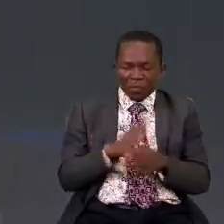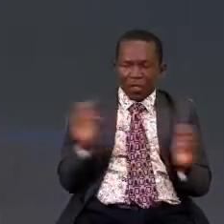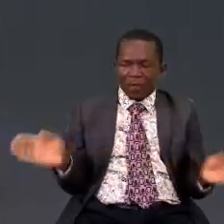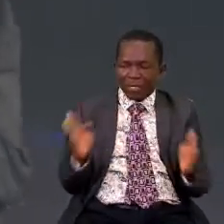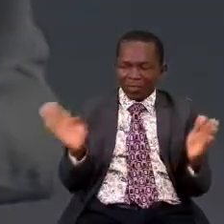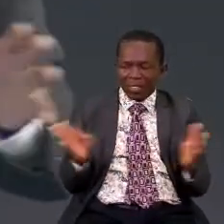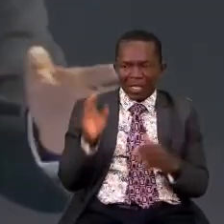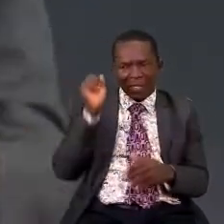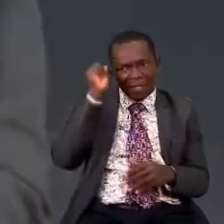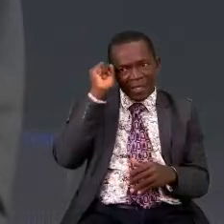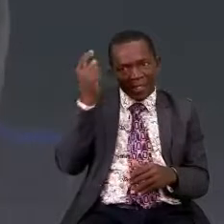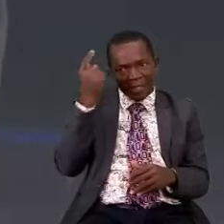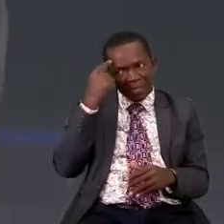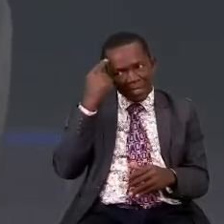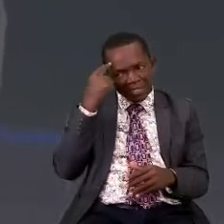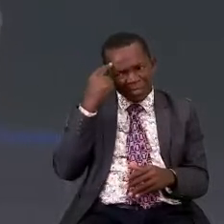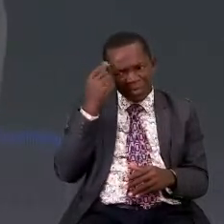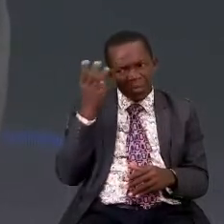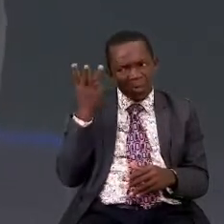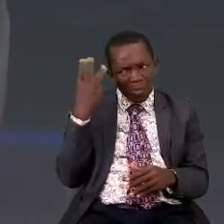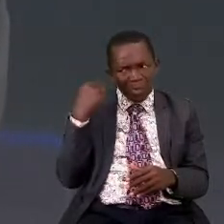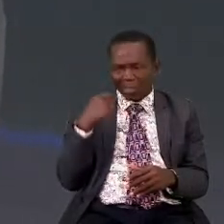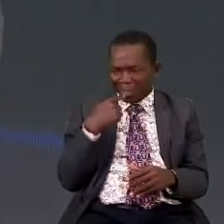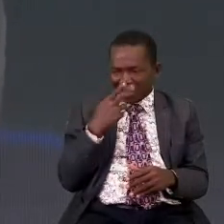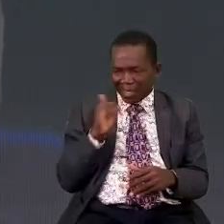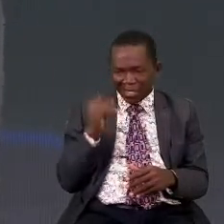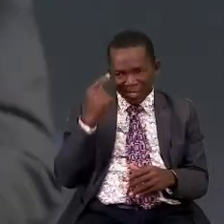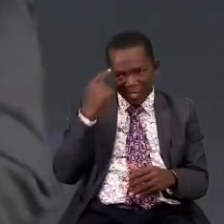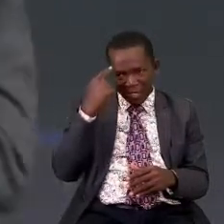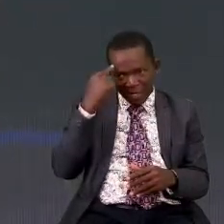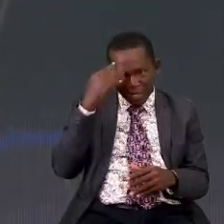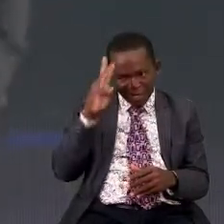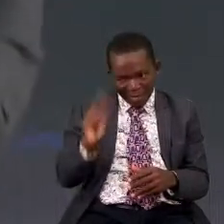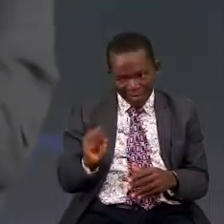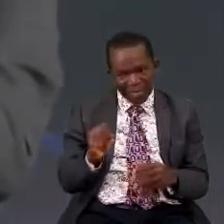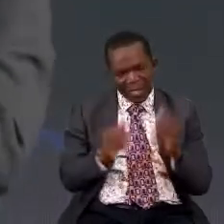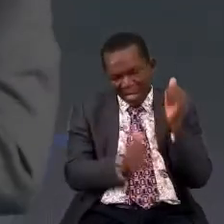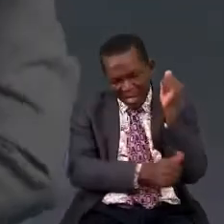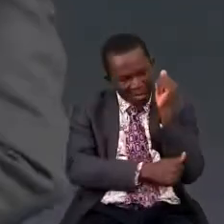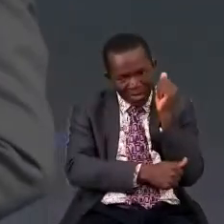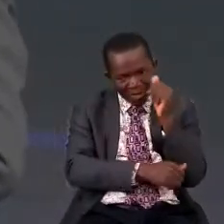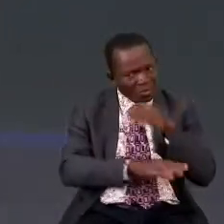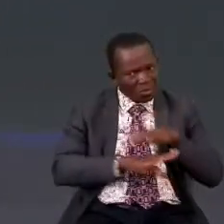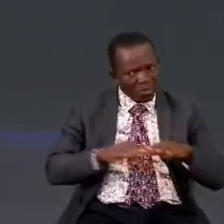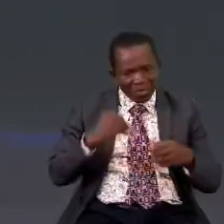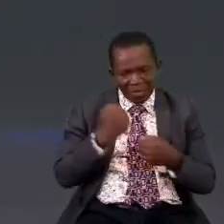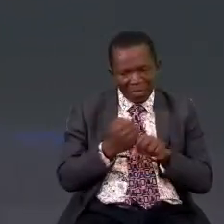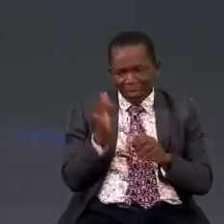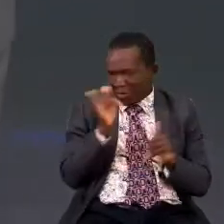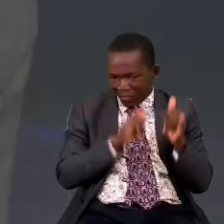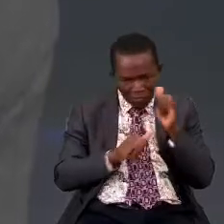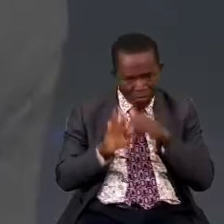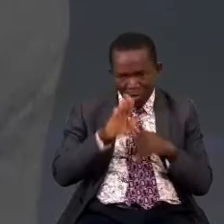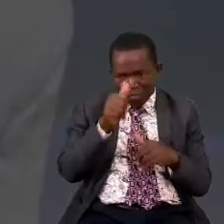your age, at the age of Sarah, you know that this is an impossibility, and yet he will not listen to